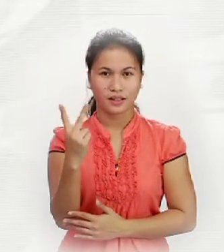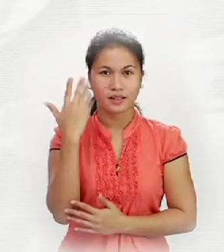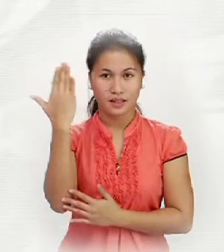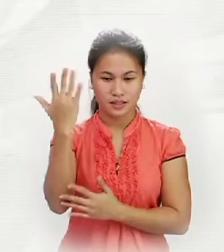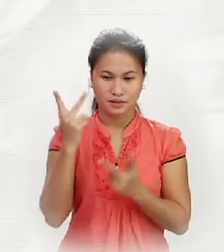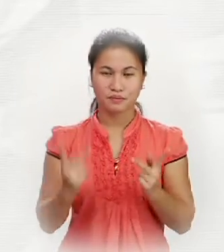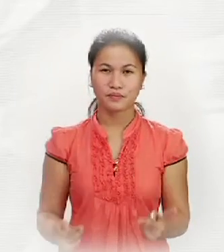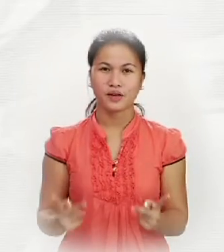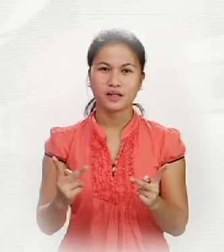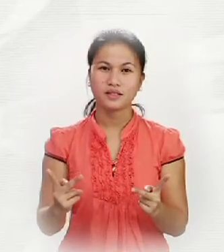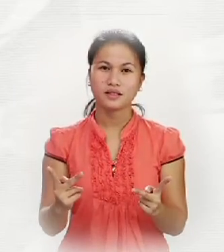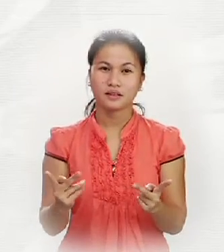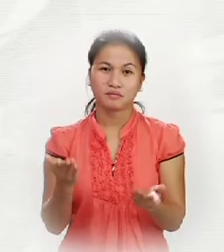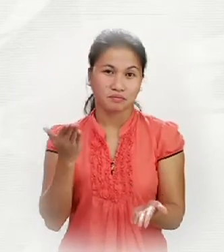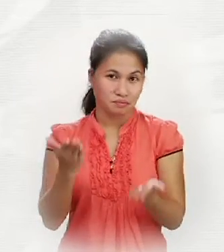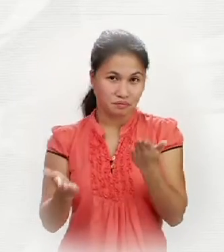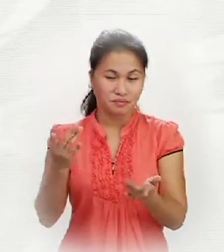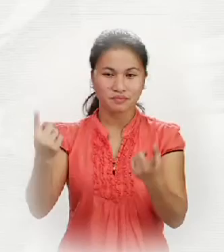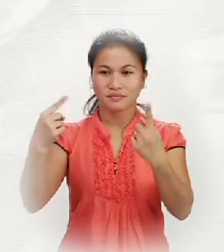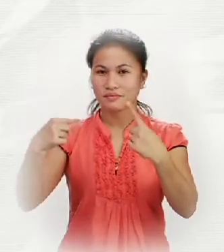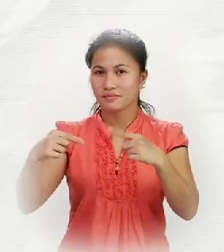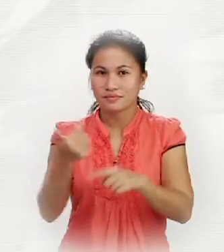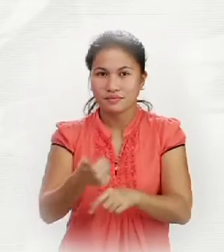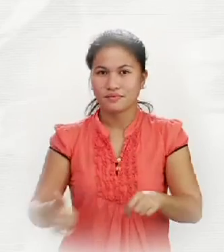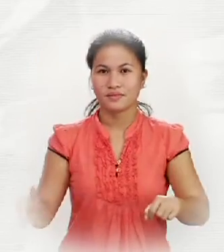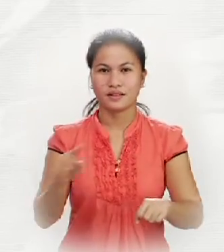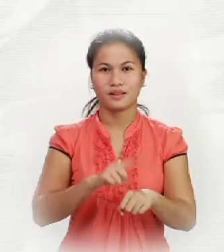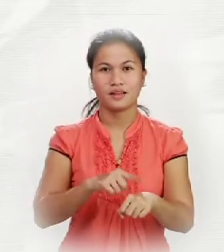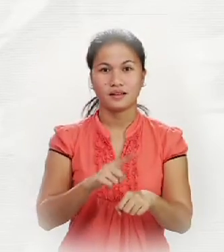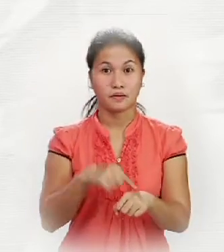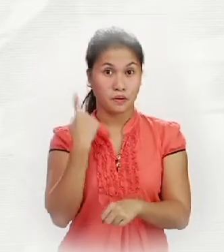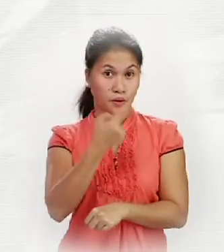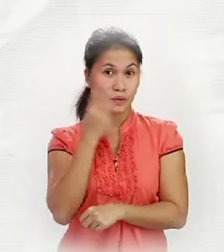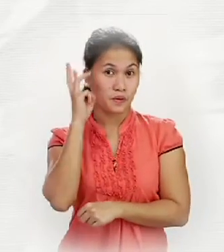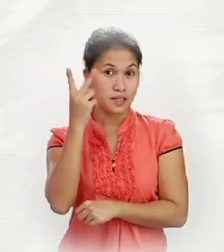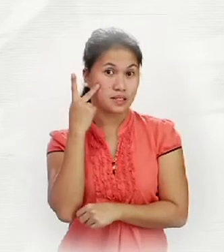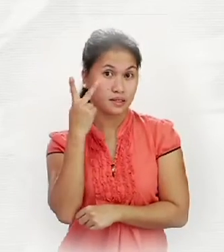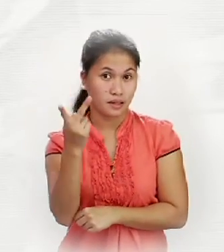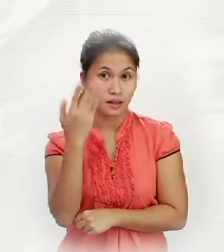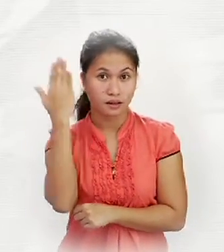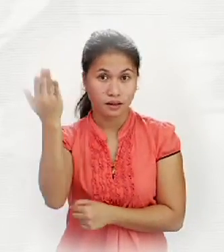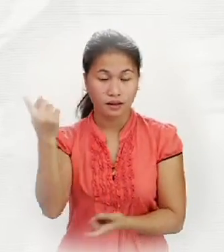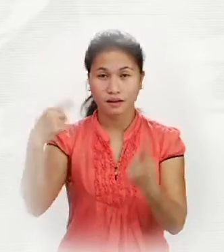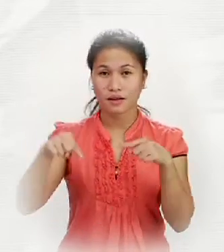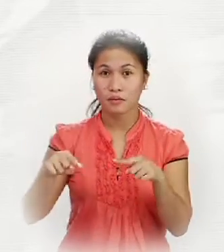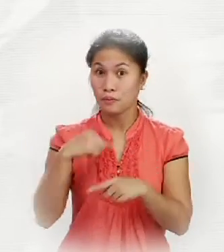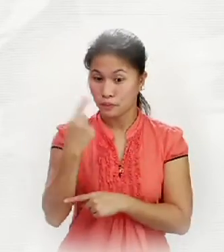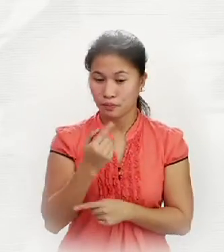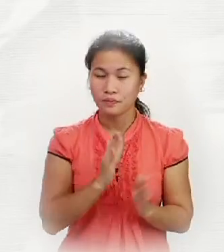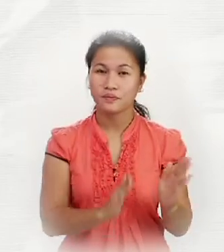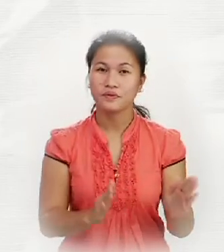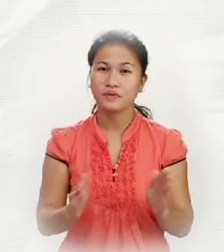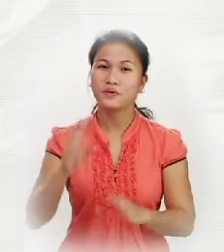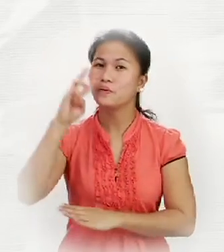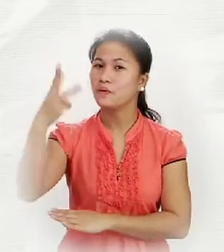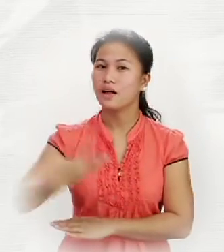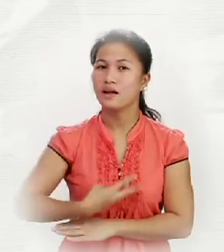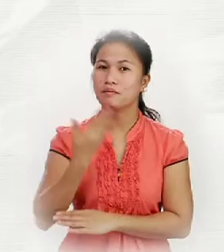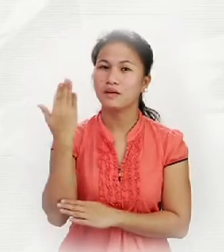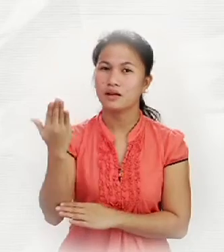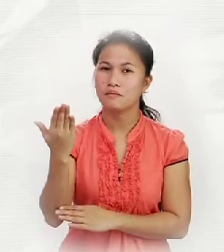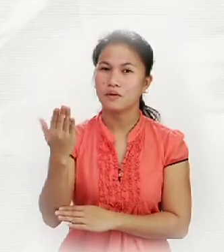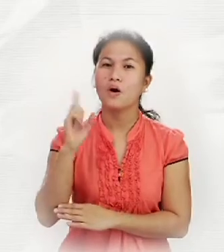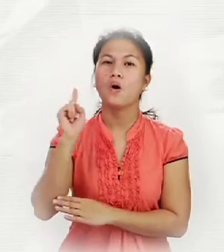presence. He might come anytime. And who will see His coming? And who will be prepared to welcome Him?